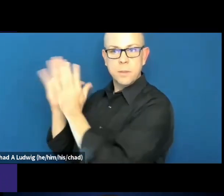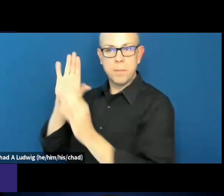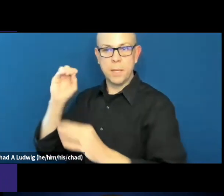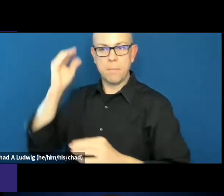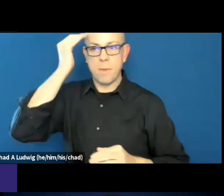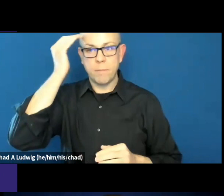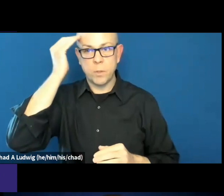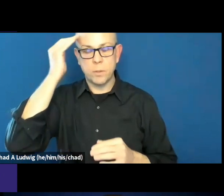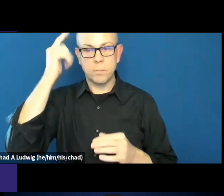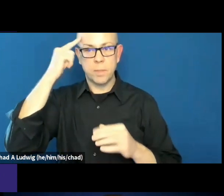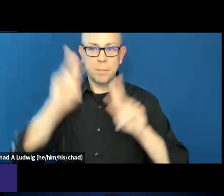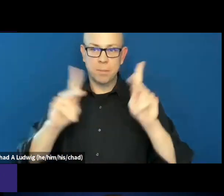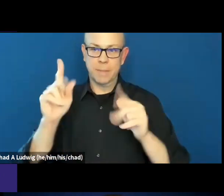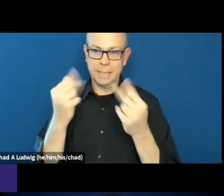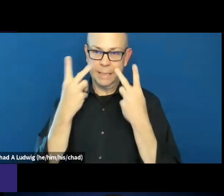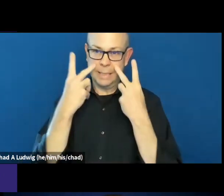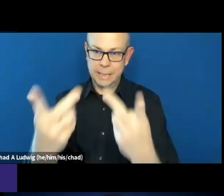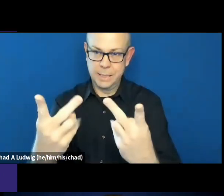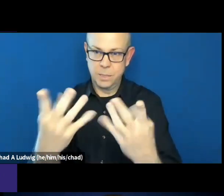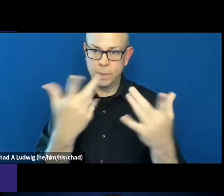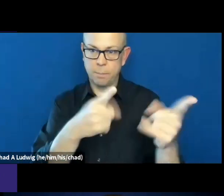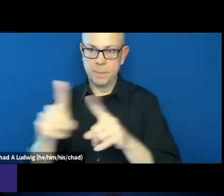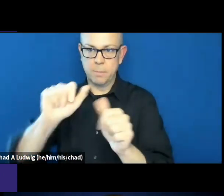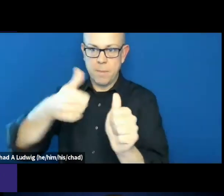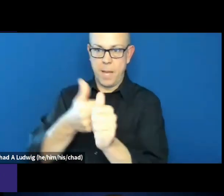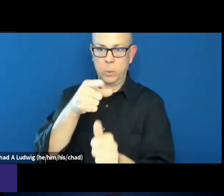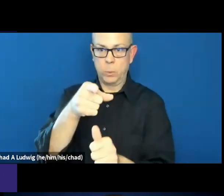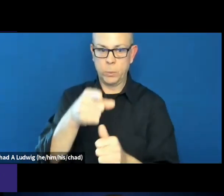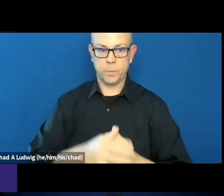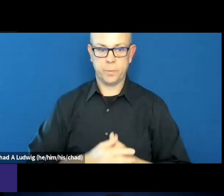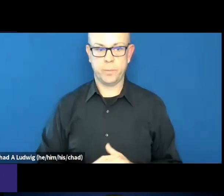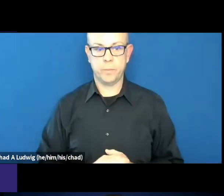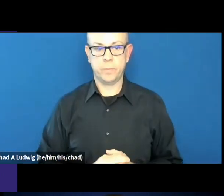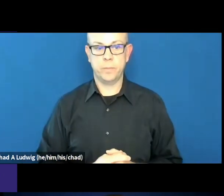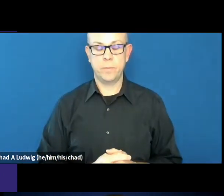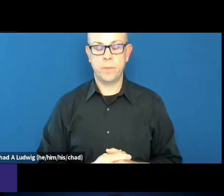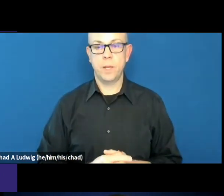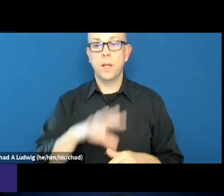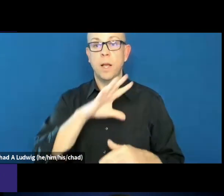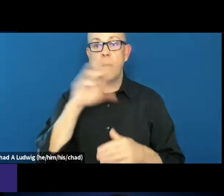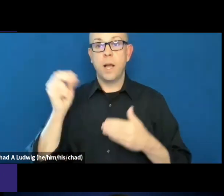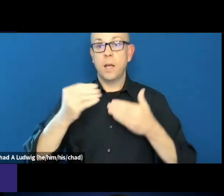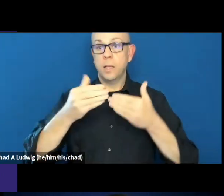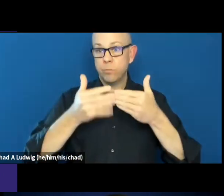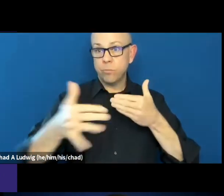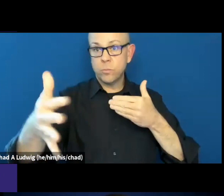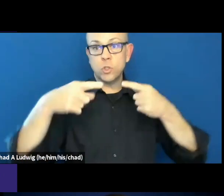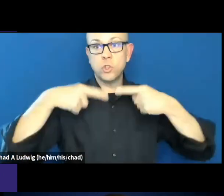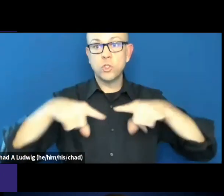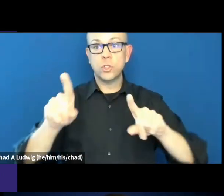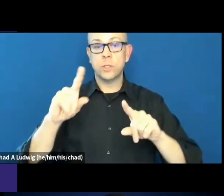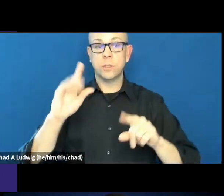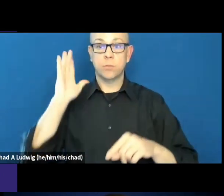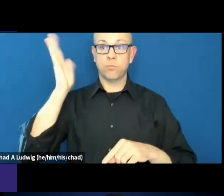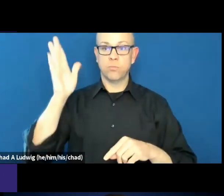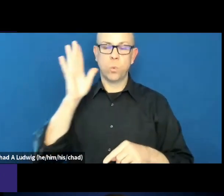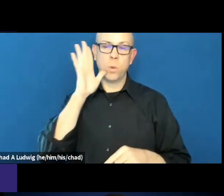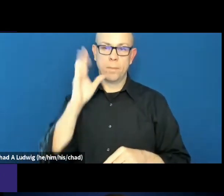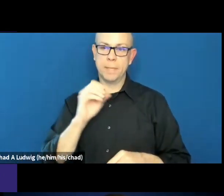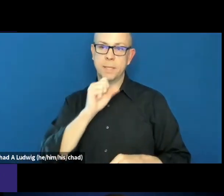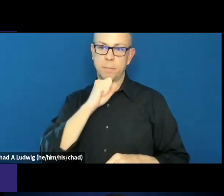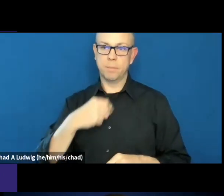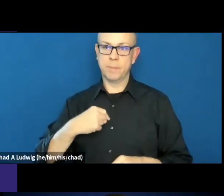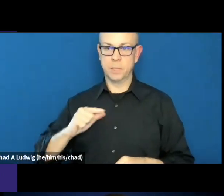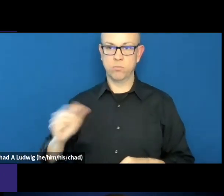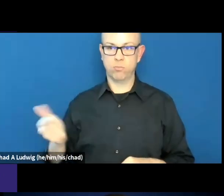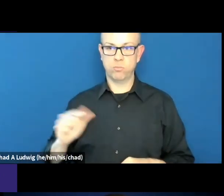anything behind you as far as a background, please be mindful of background visual noise. It's often difficult for people